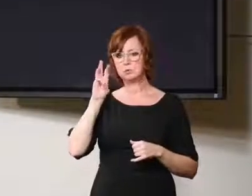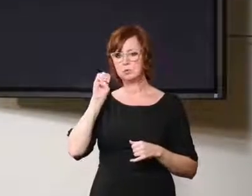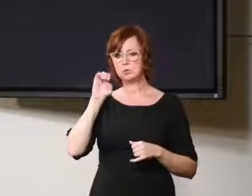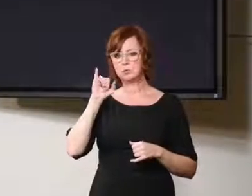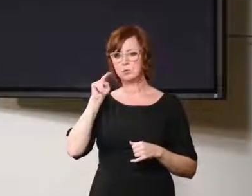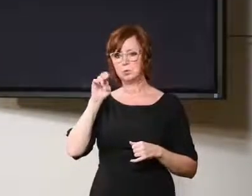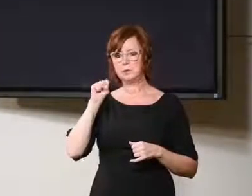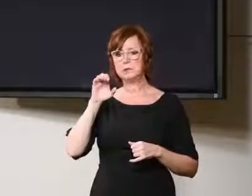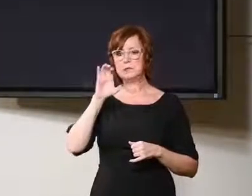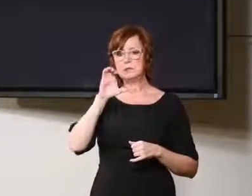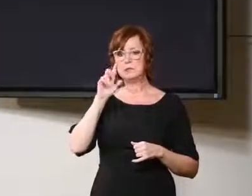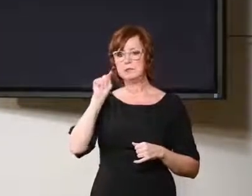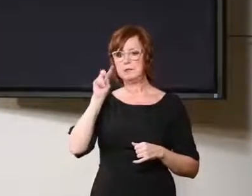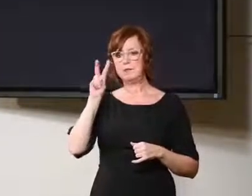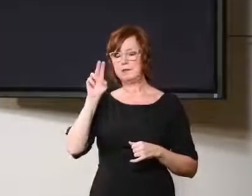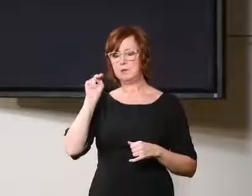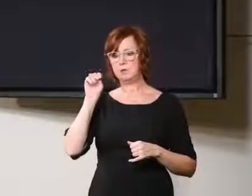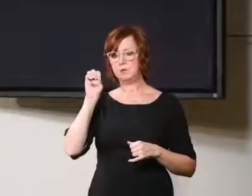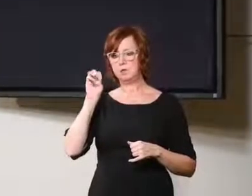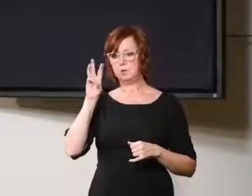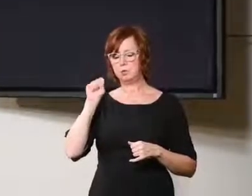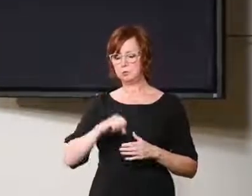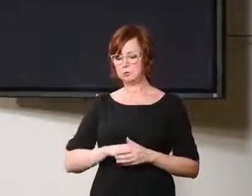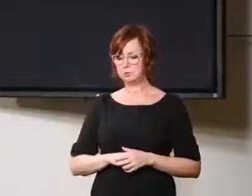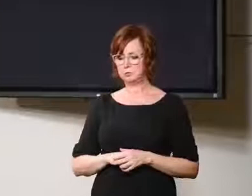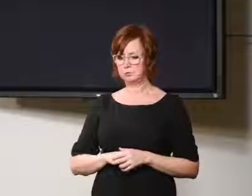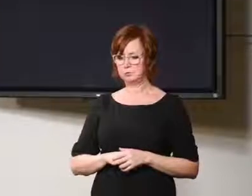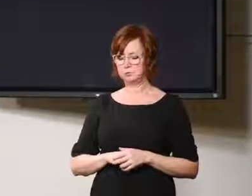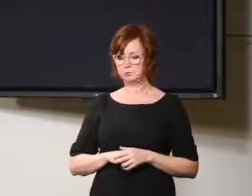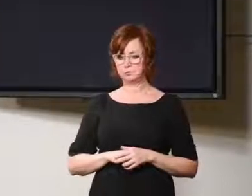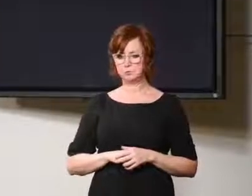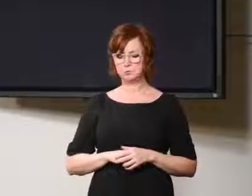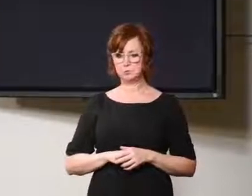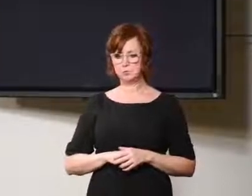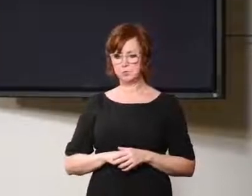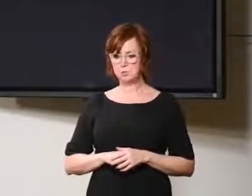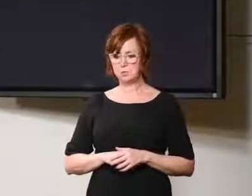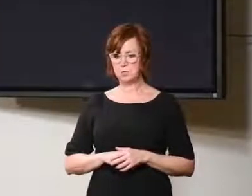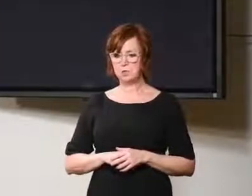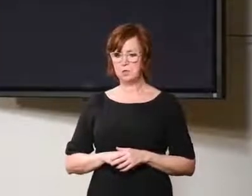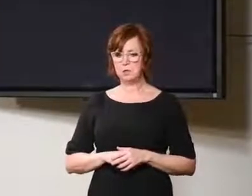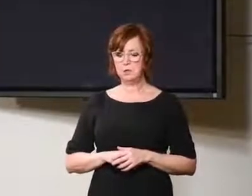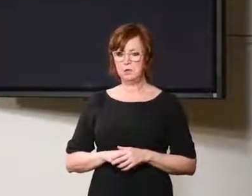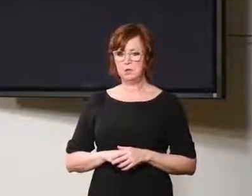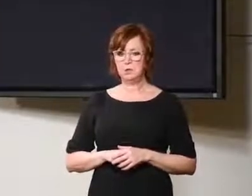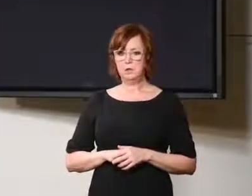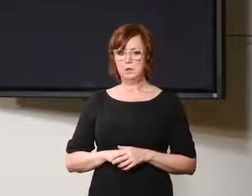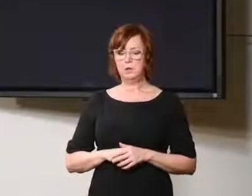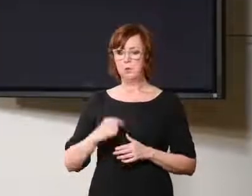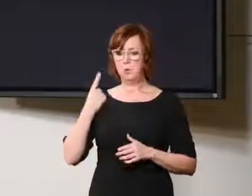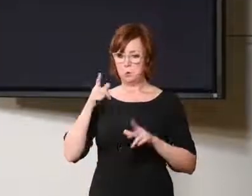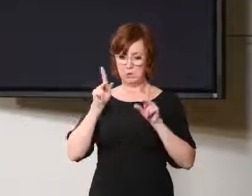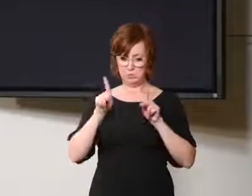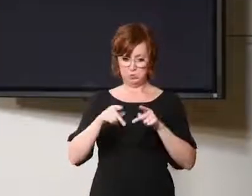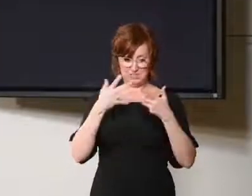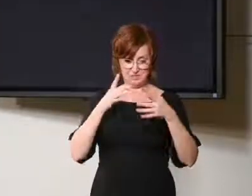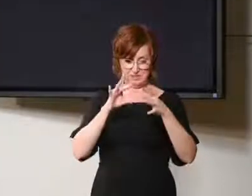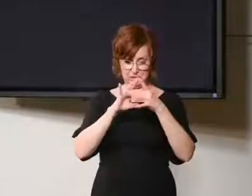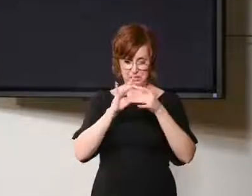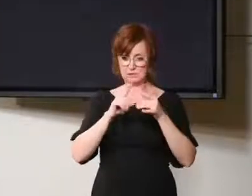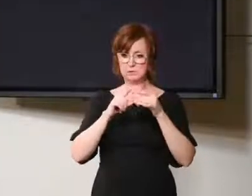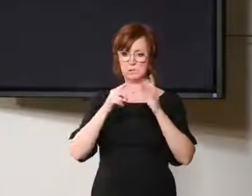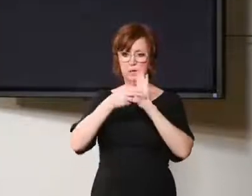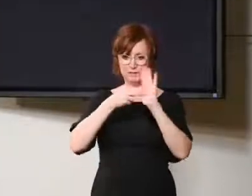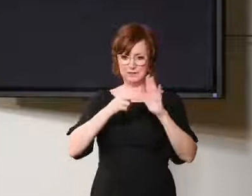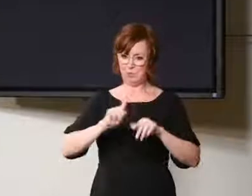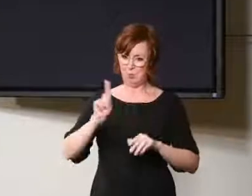Yeah, I just wanted to kind of build on that first question that was asked about the locations of the different viruses. And also,